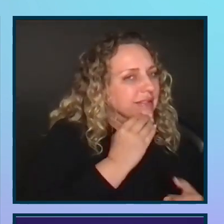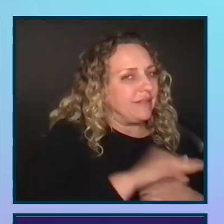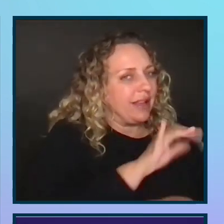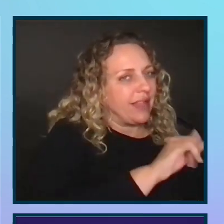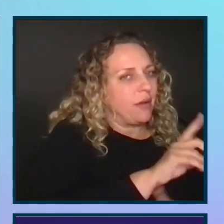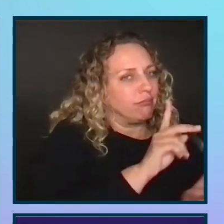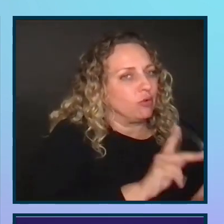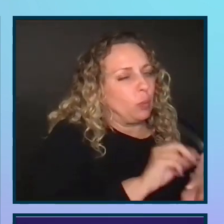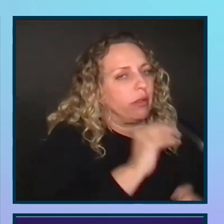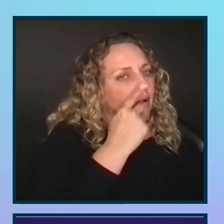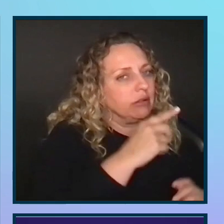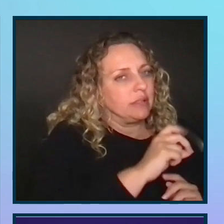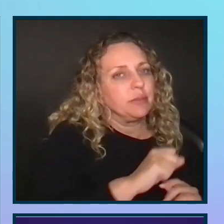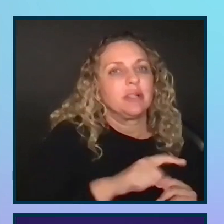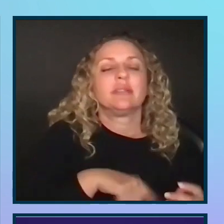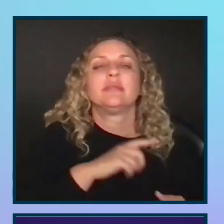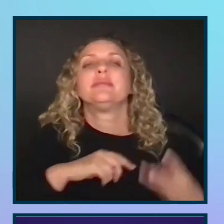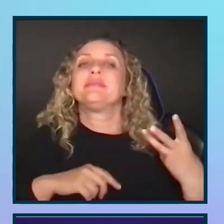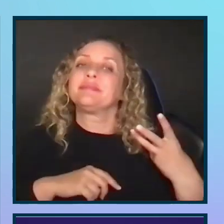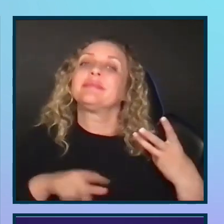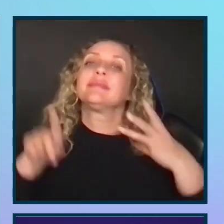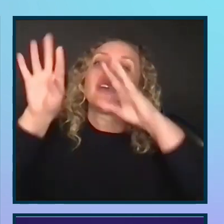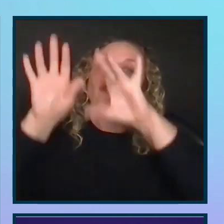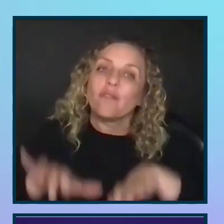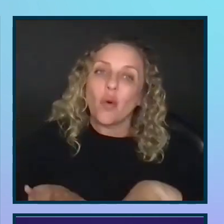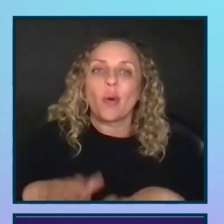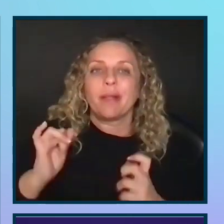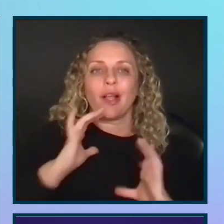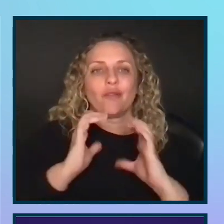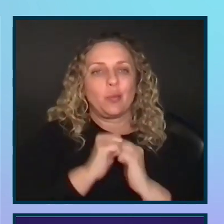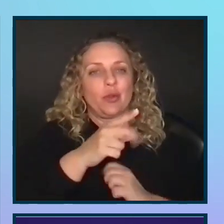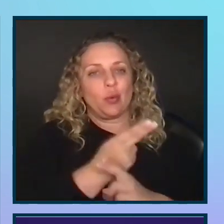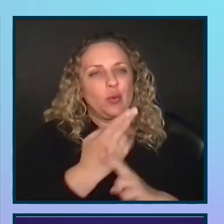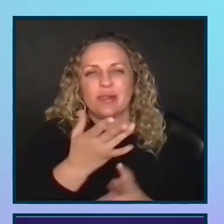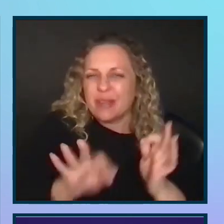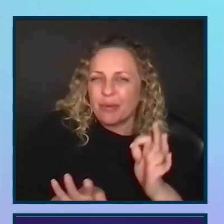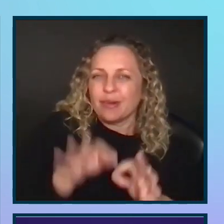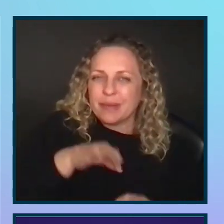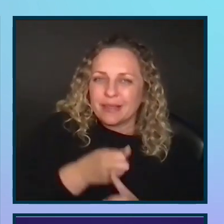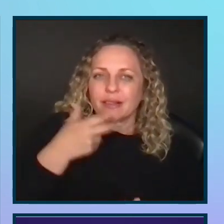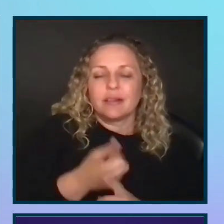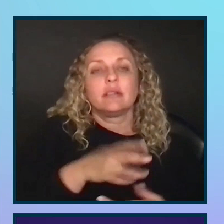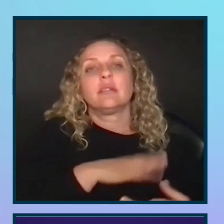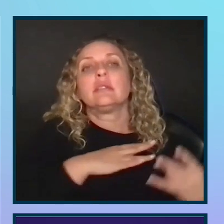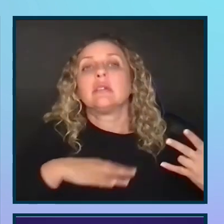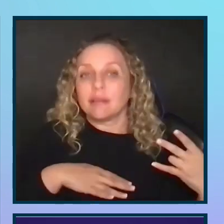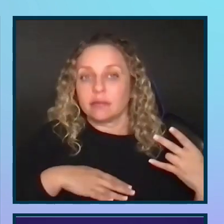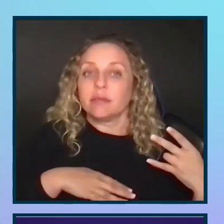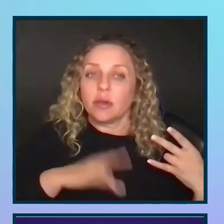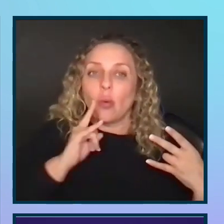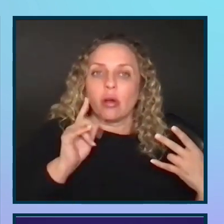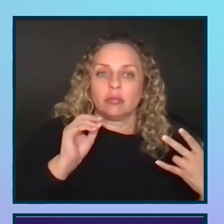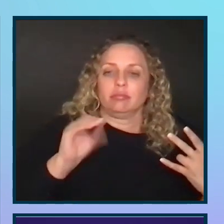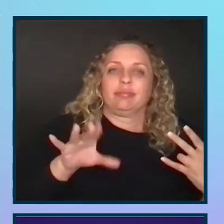6, forms are like a conversation you have with your user. Keep it simple. 7, when building in logic, put the